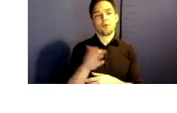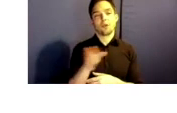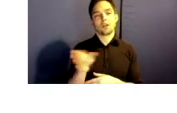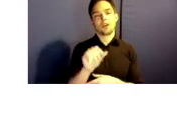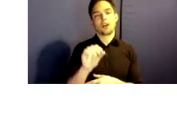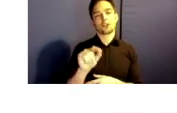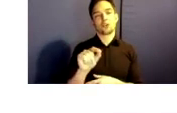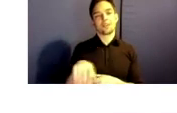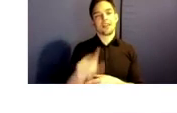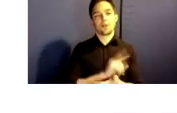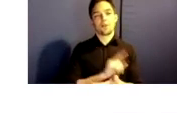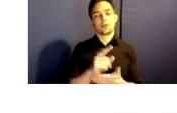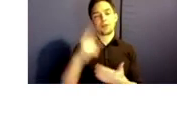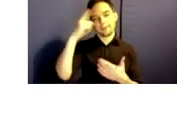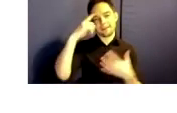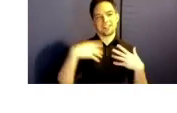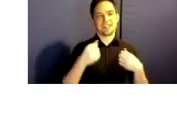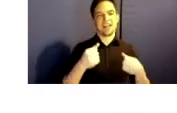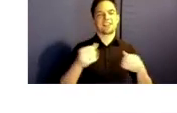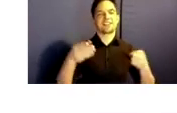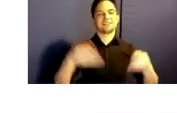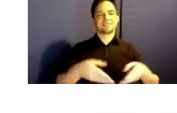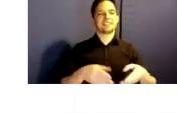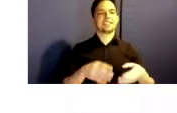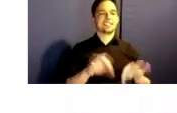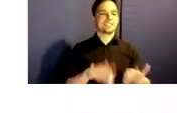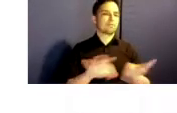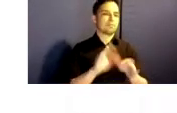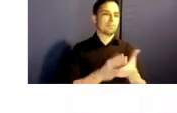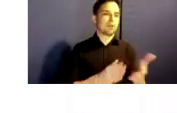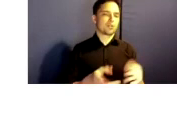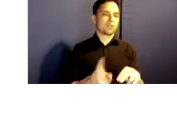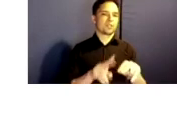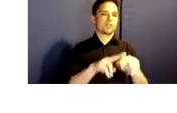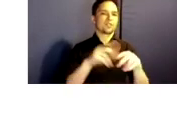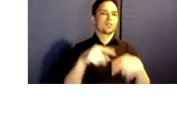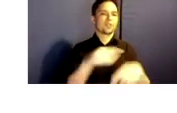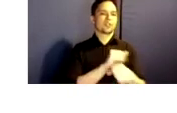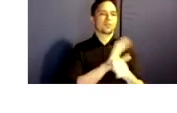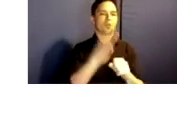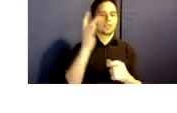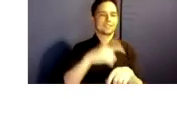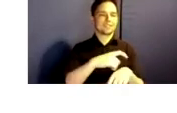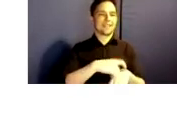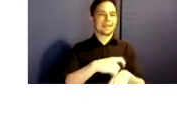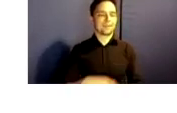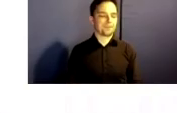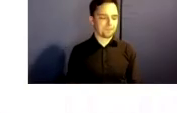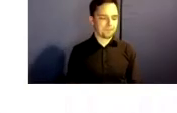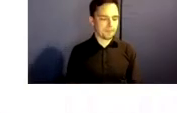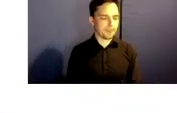that week was mental health is key part to getting through this Corona time. Next slide, please.